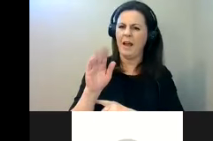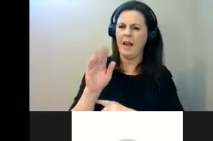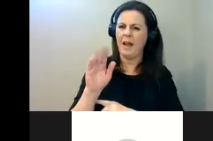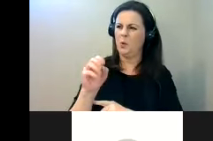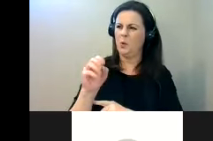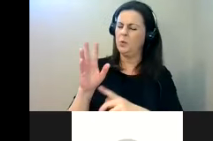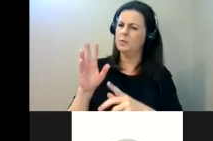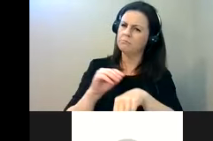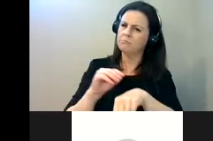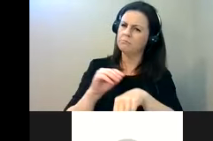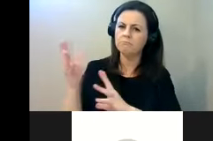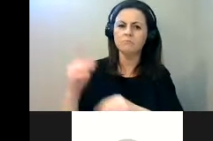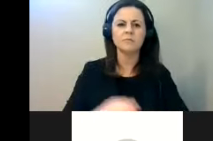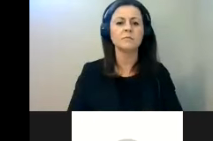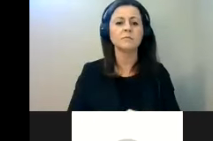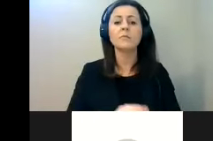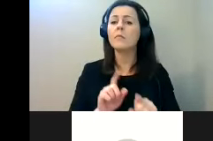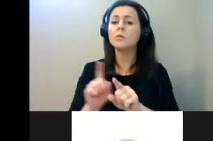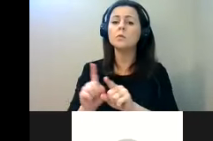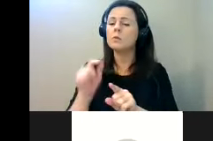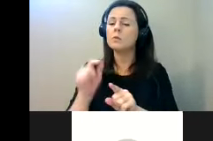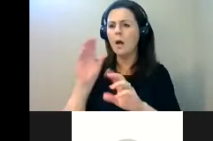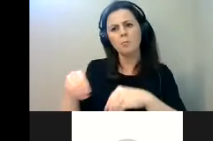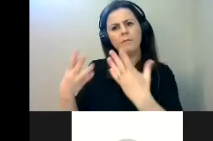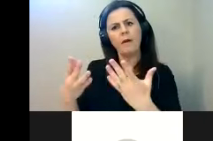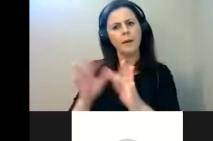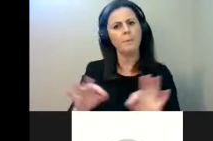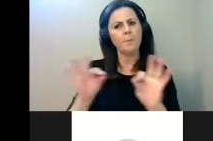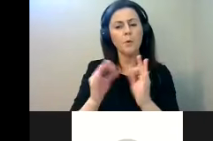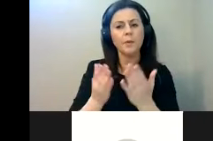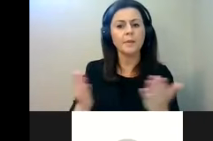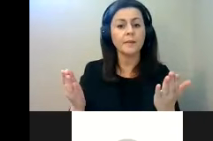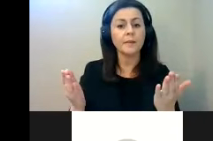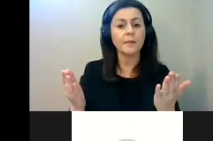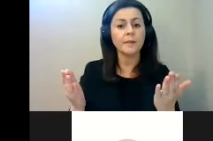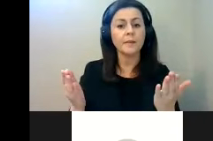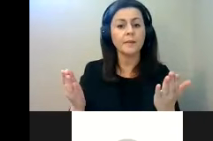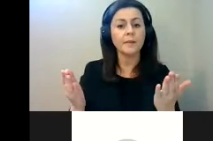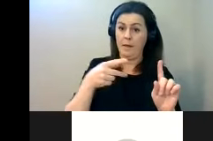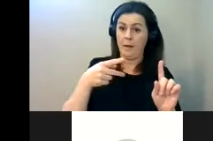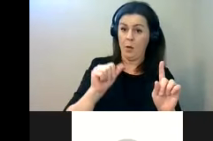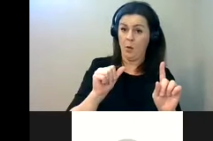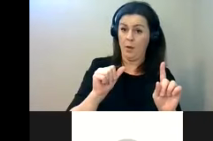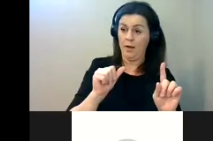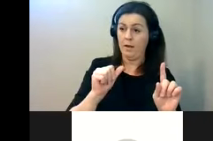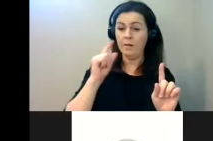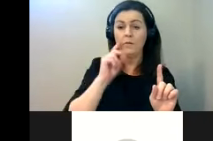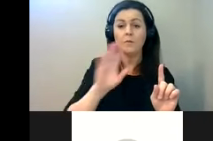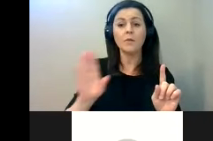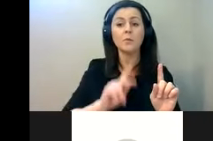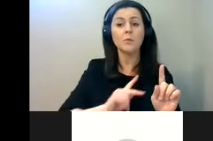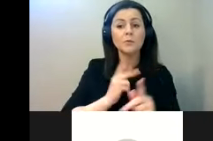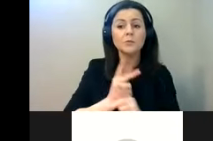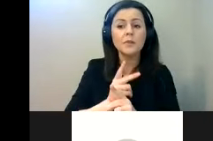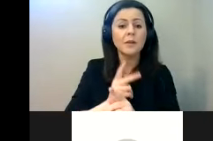Also, failure to provide the necessaries of life, whether that be under a power of attorney for personal care or